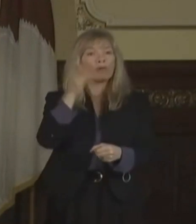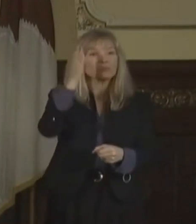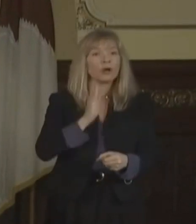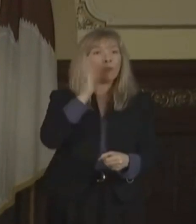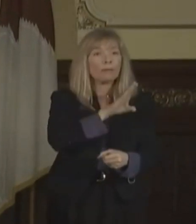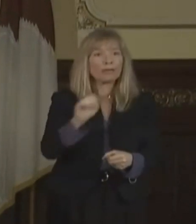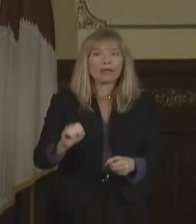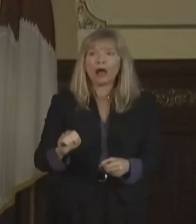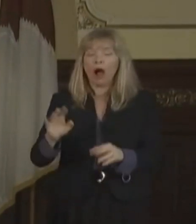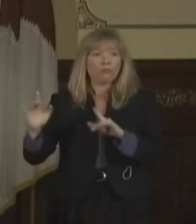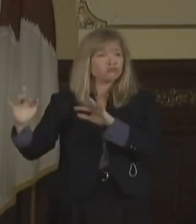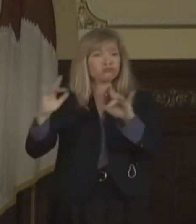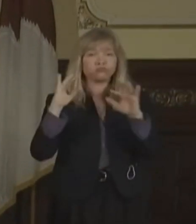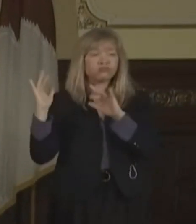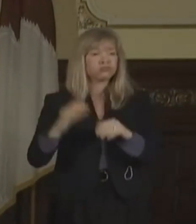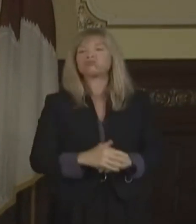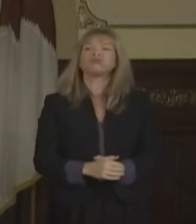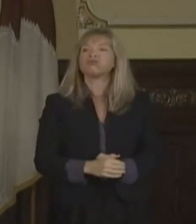going to be.